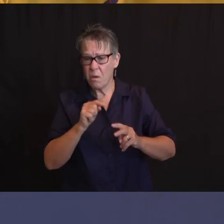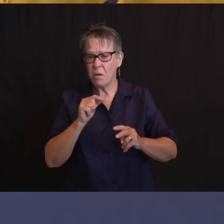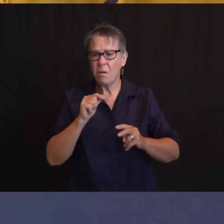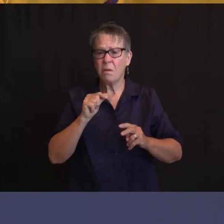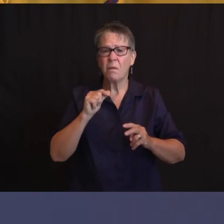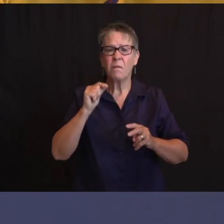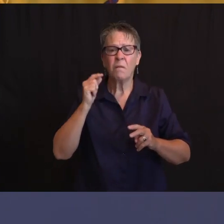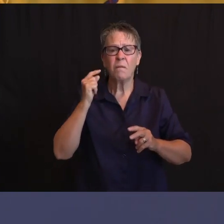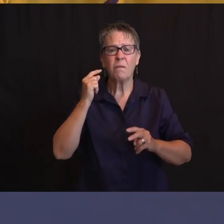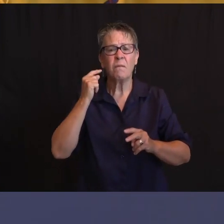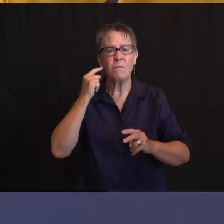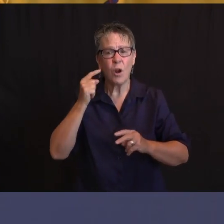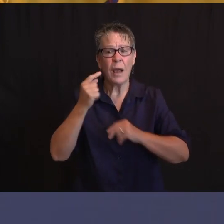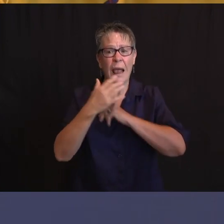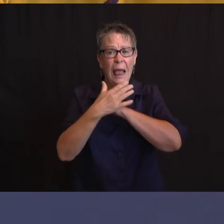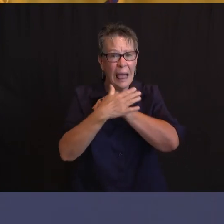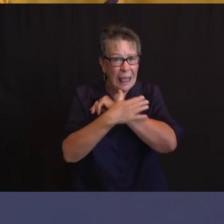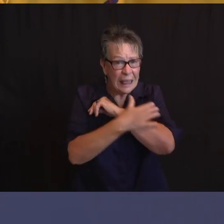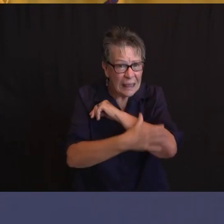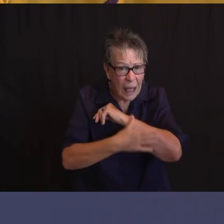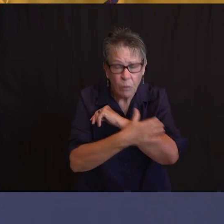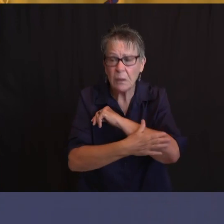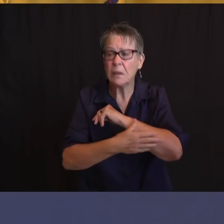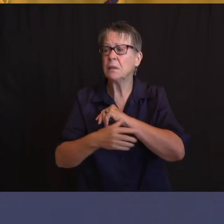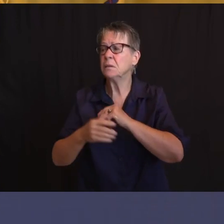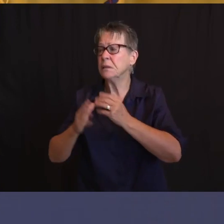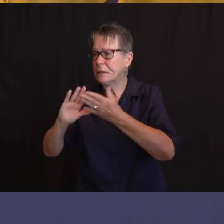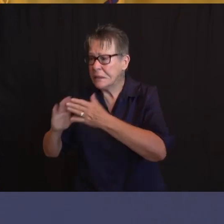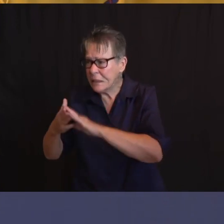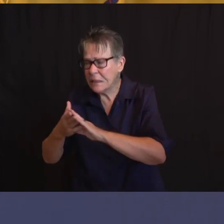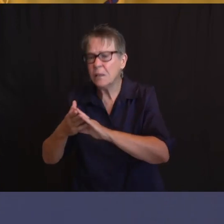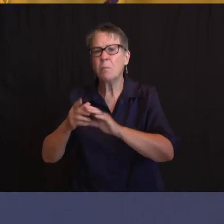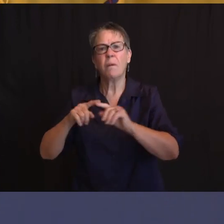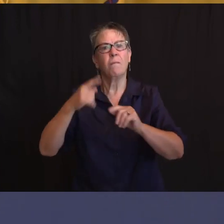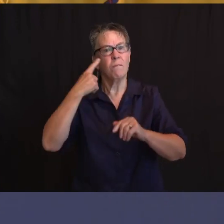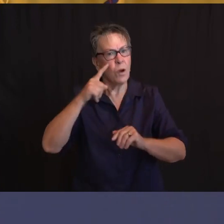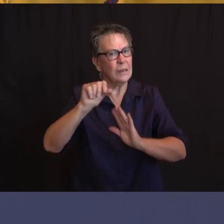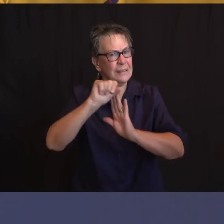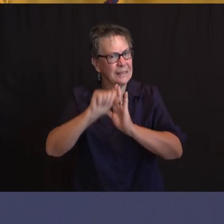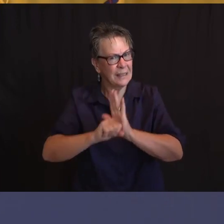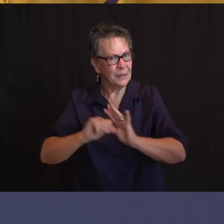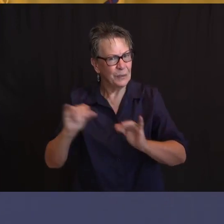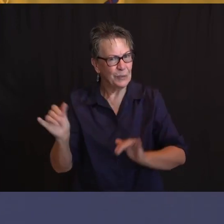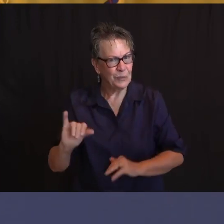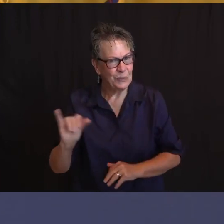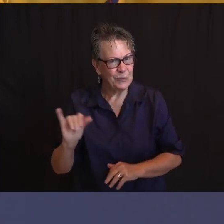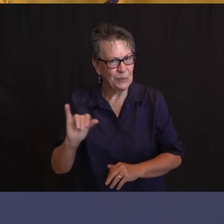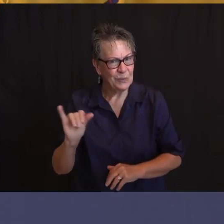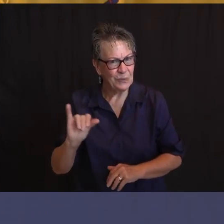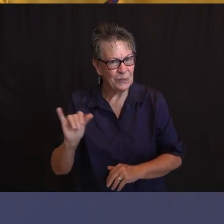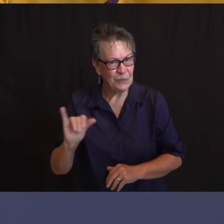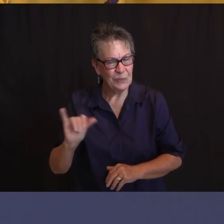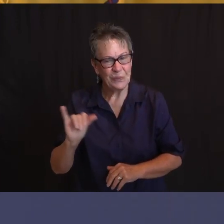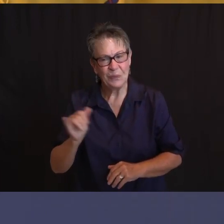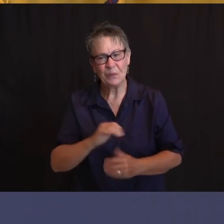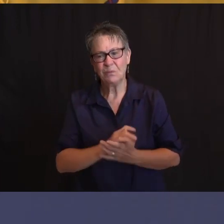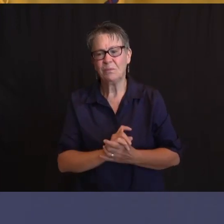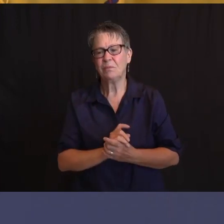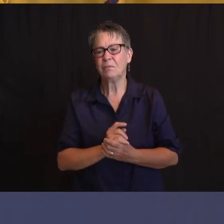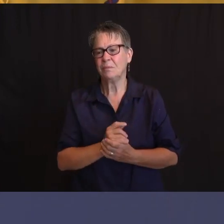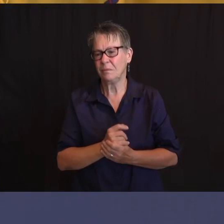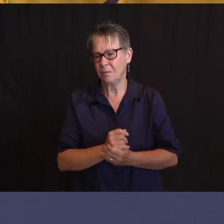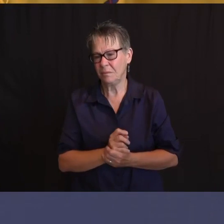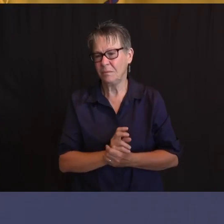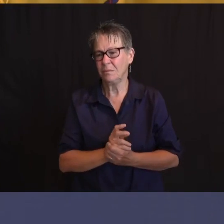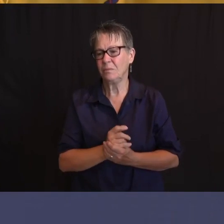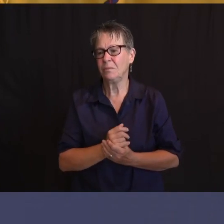it, but it's a direct program for extending unemployment insurance as opposed to something that we're having to